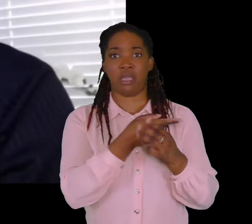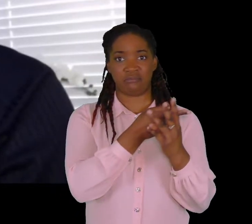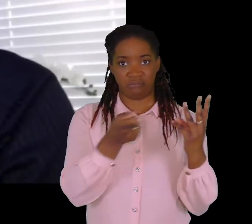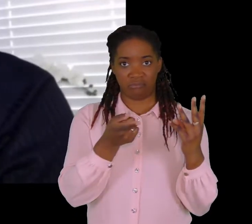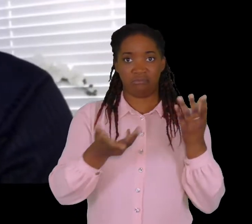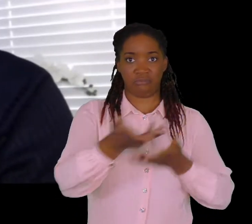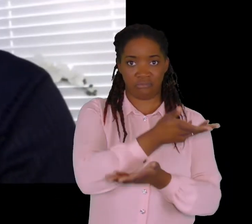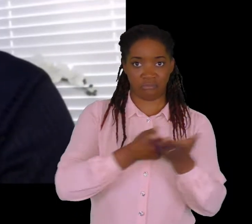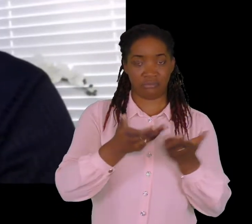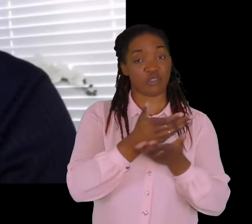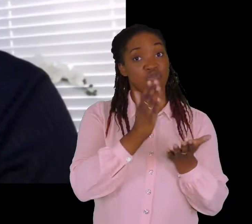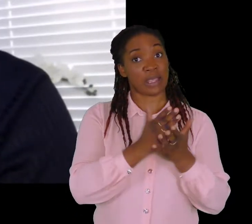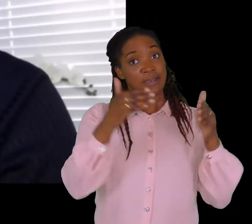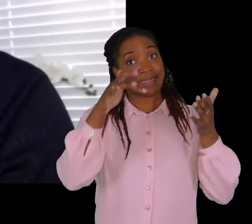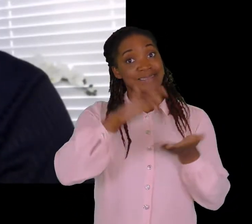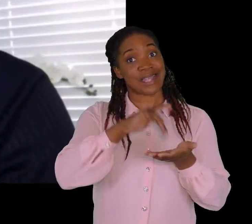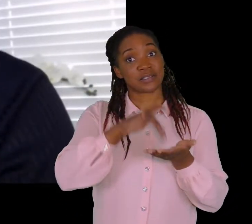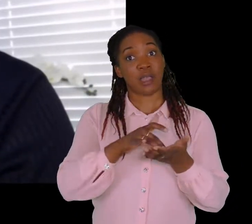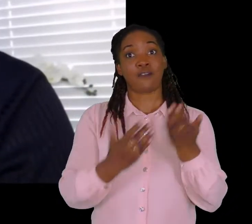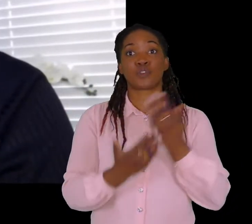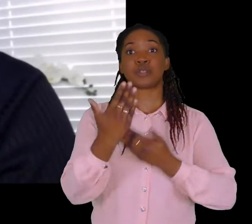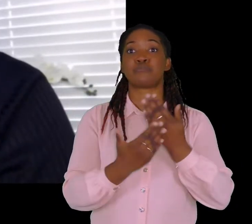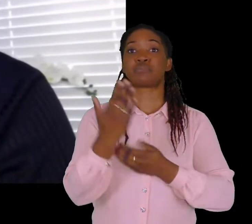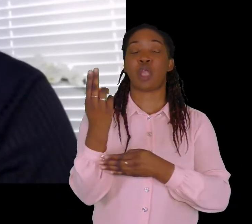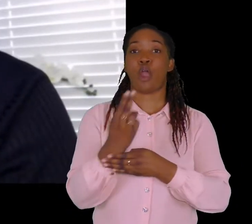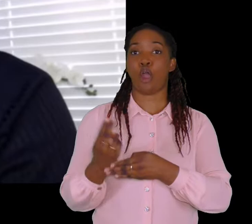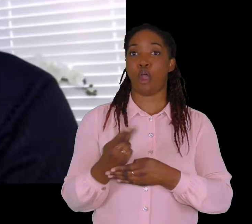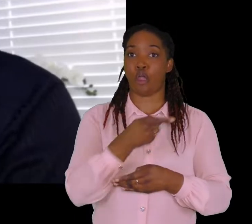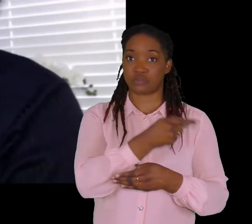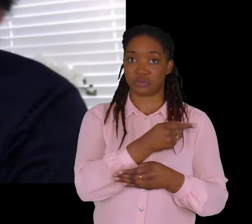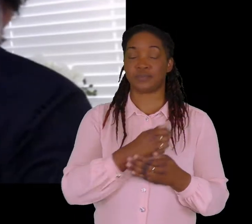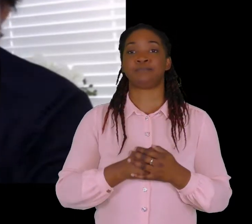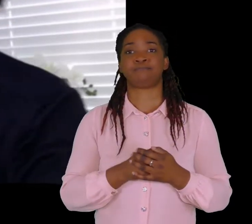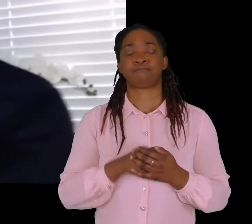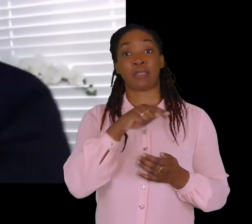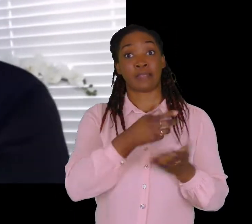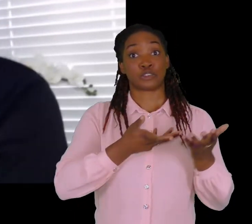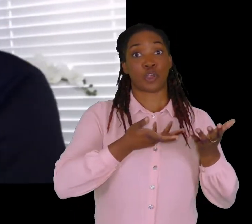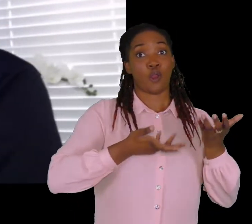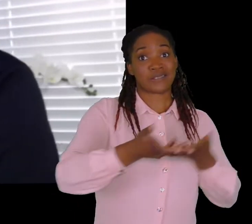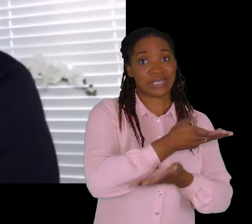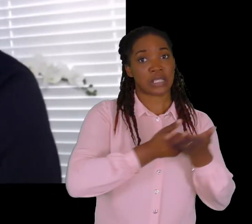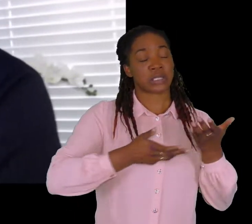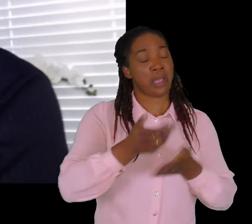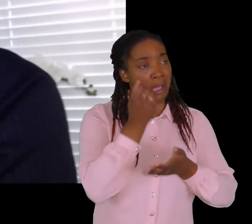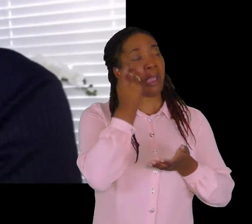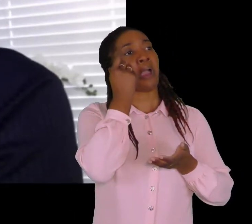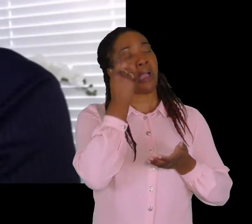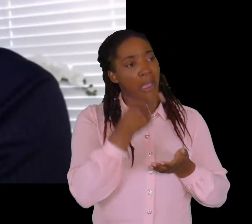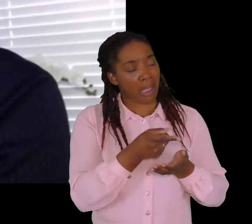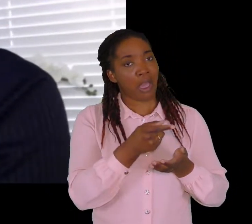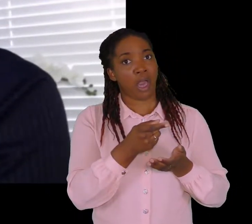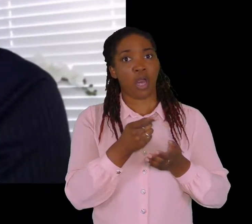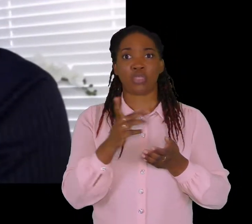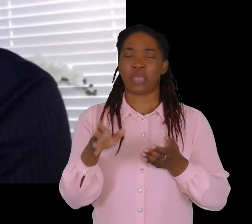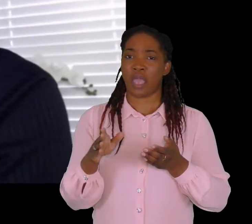Lanes, at the Center of Contemporary Art, Wilfredo Lam. From this conversation, I better understood and realized the ambition